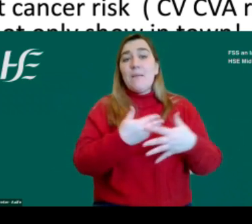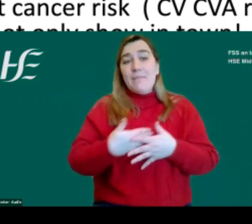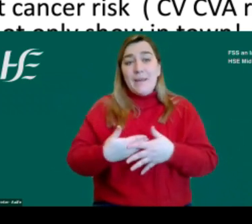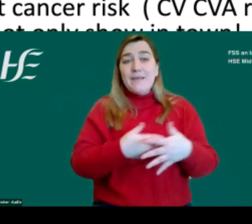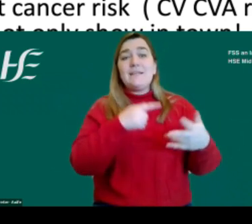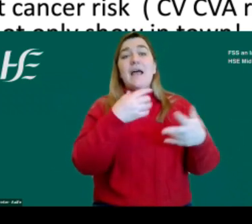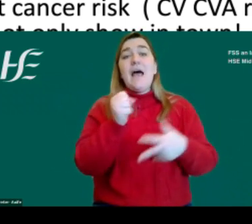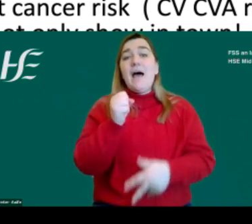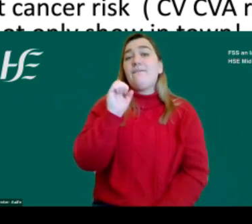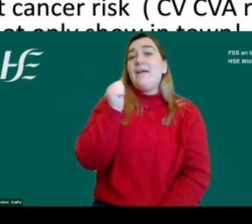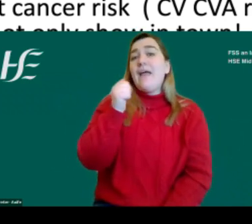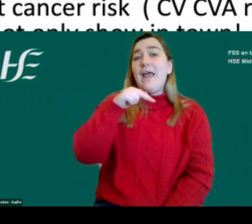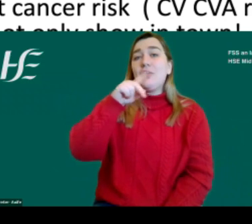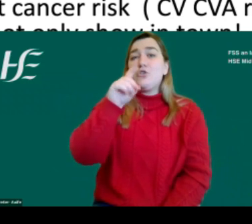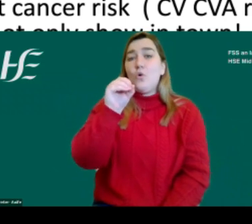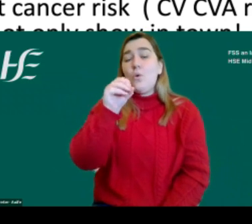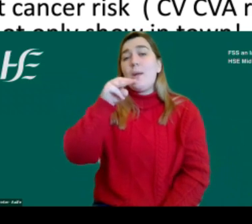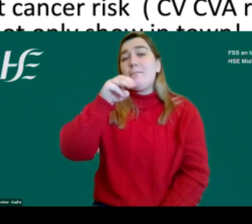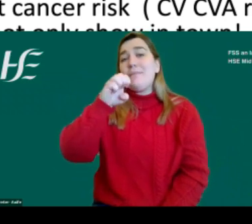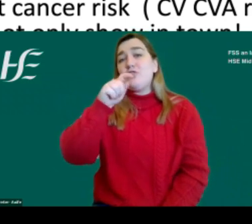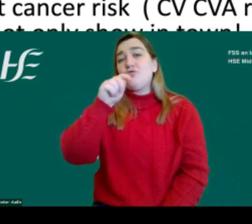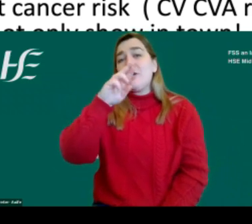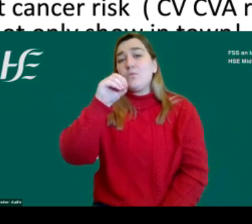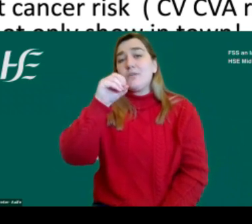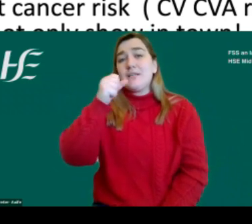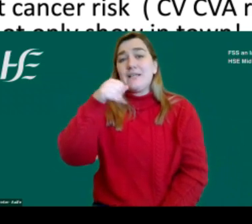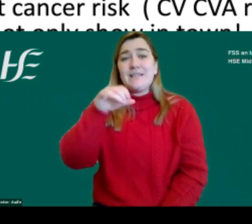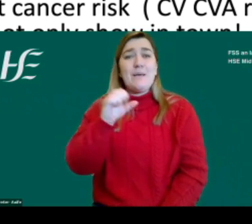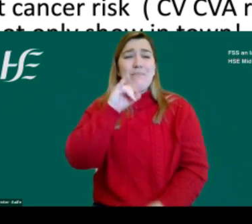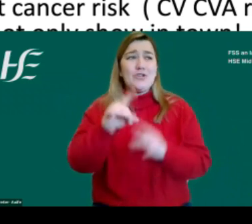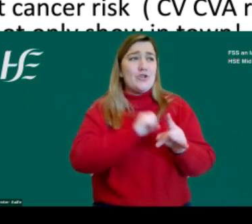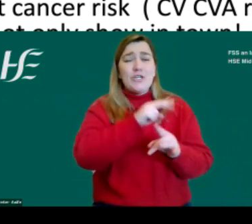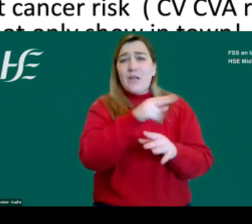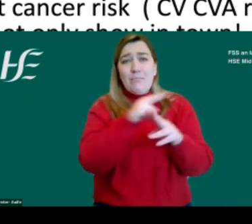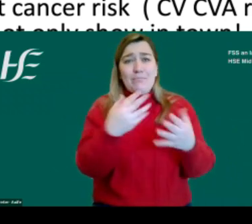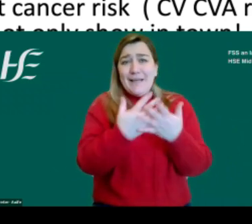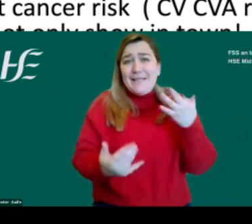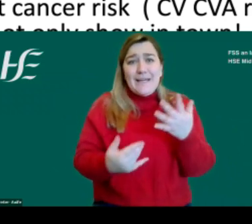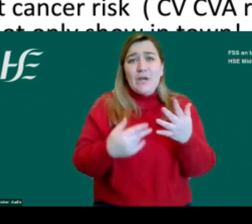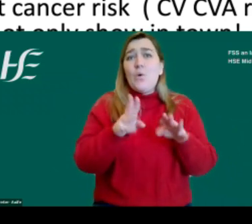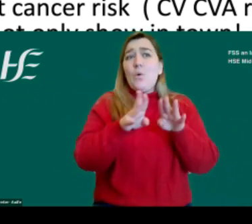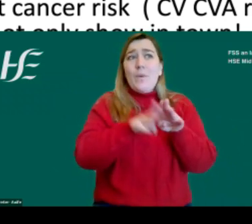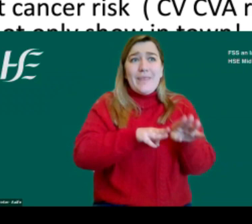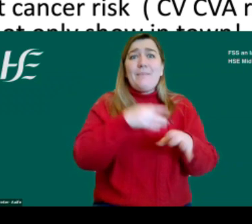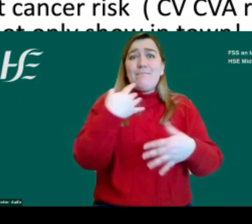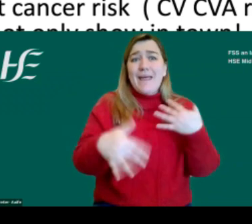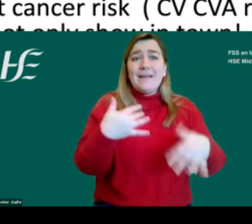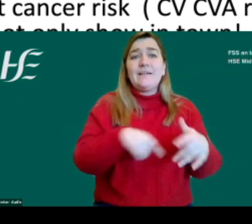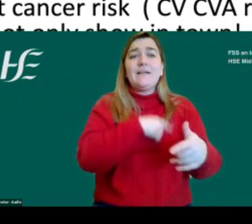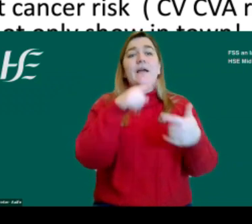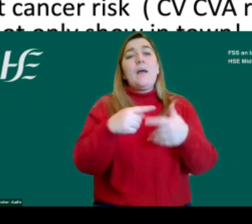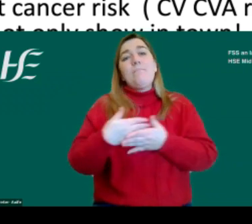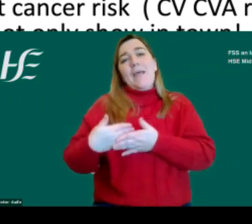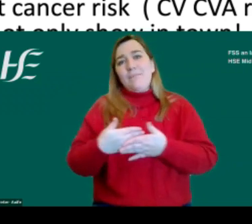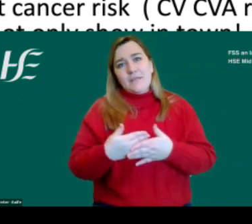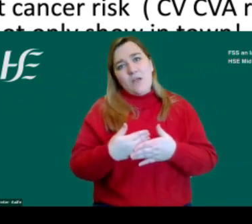pain? Babies, so the contraception stuff is still important, especially for the younger women, and they can still fire off an ovulation here and